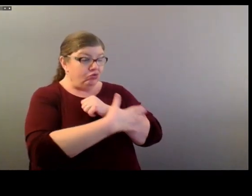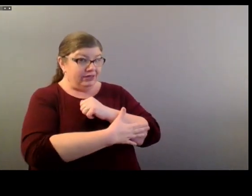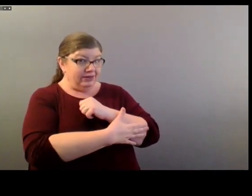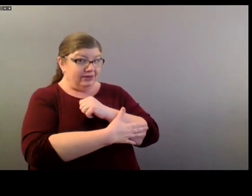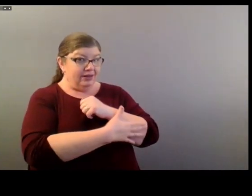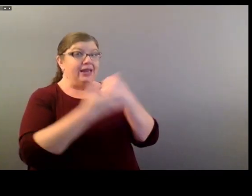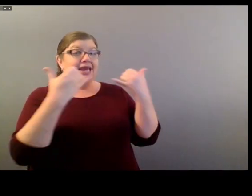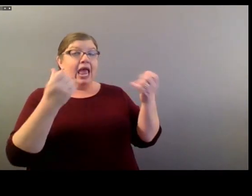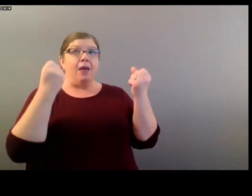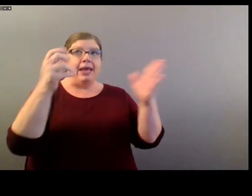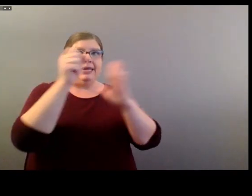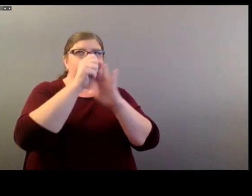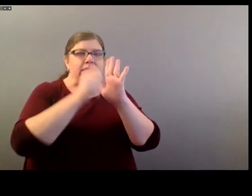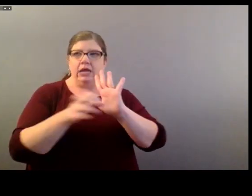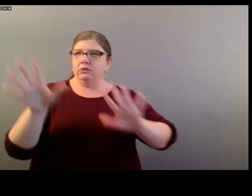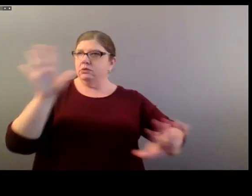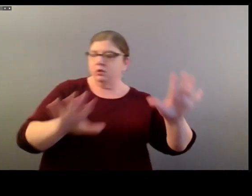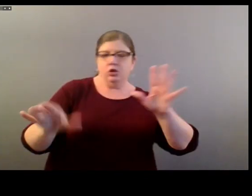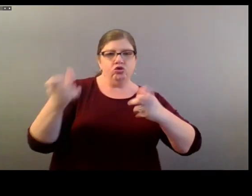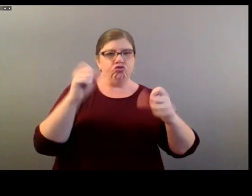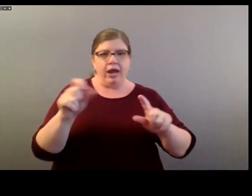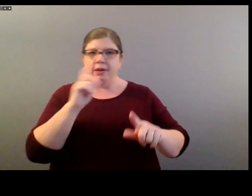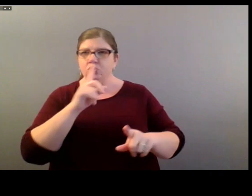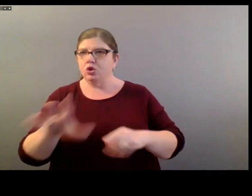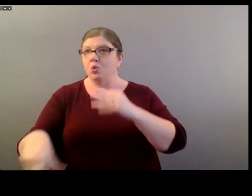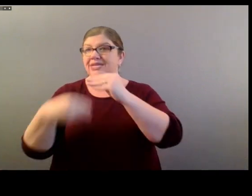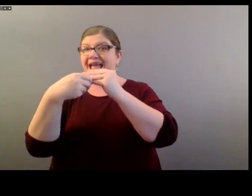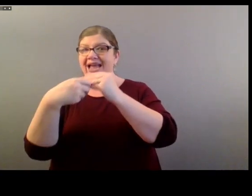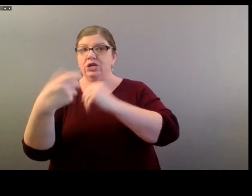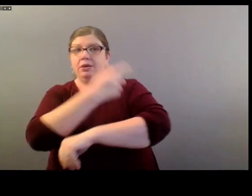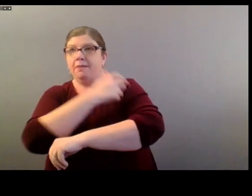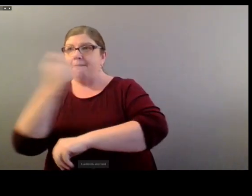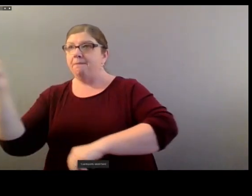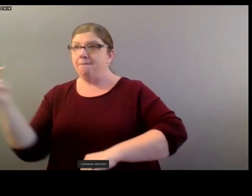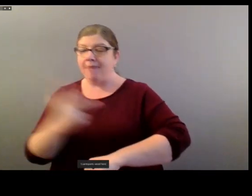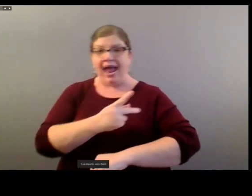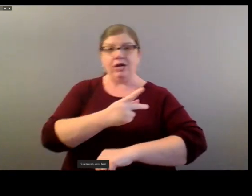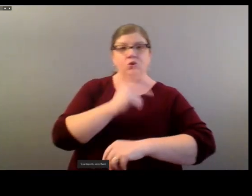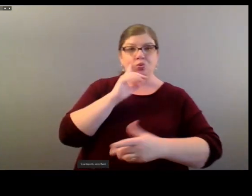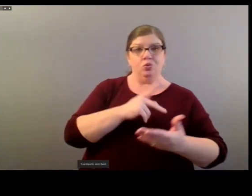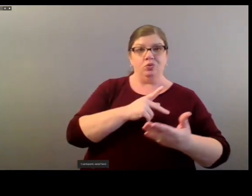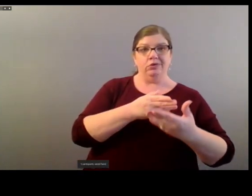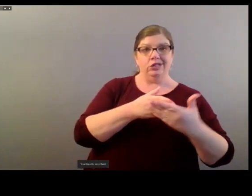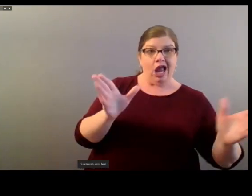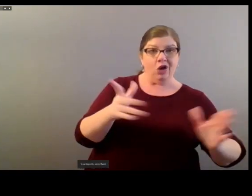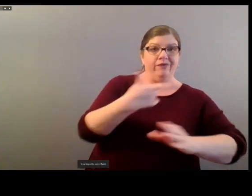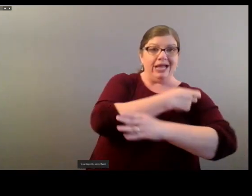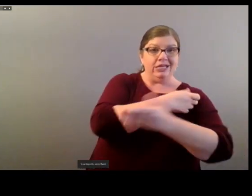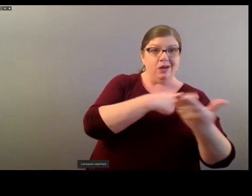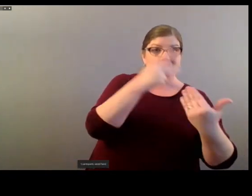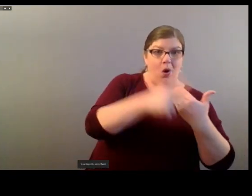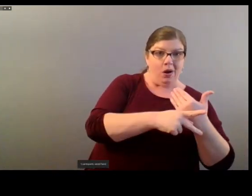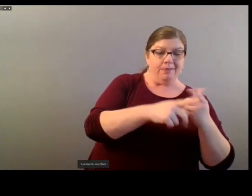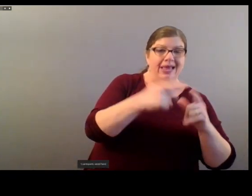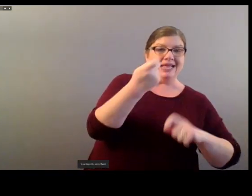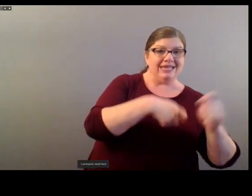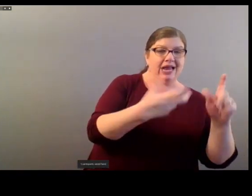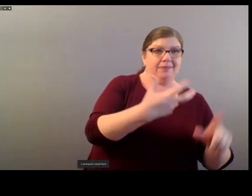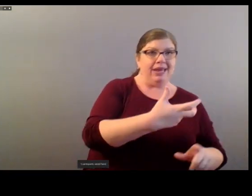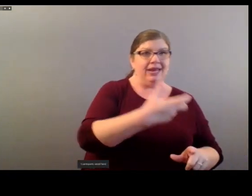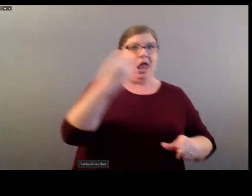states are trying to make sure that those extra doses get back into the vaccine program instead of being held back for nursing homes when they aren't